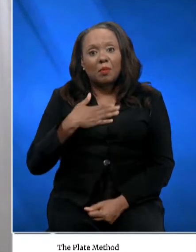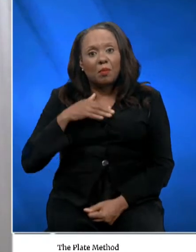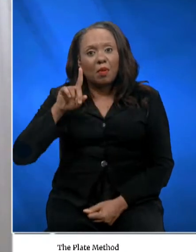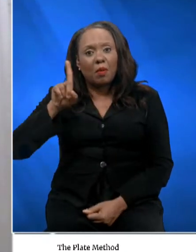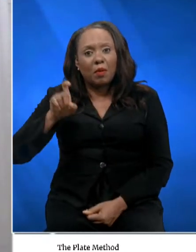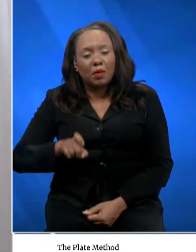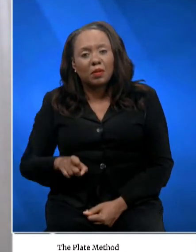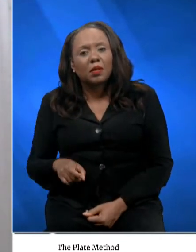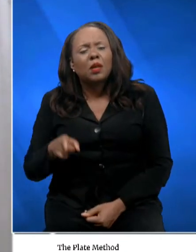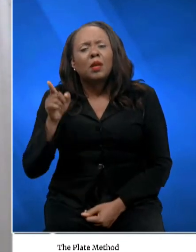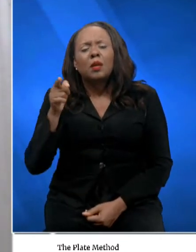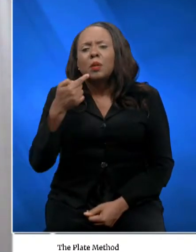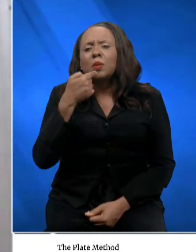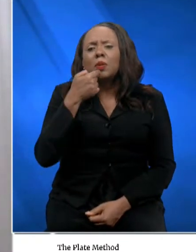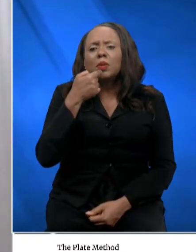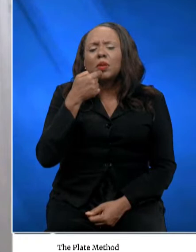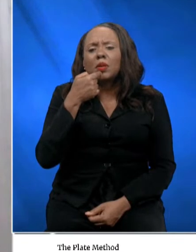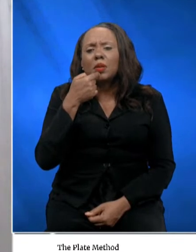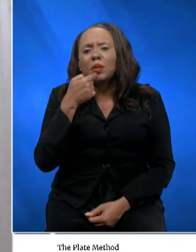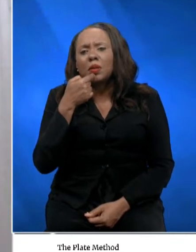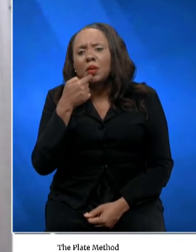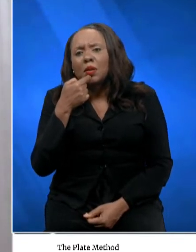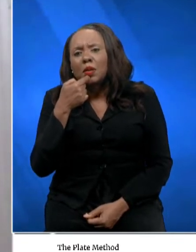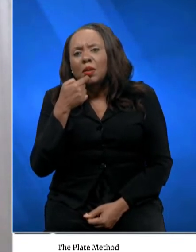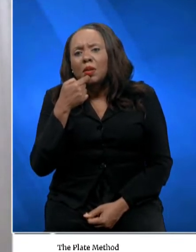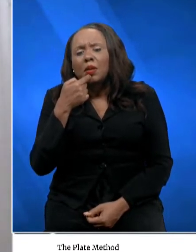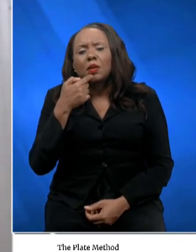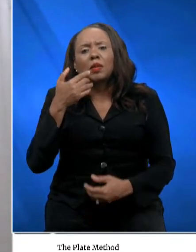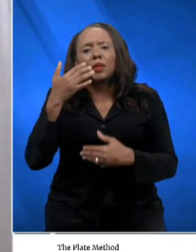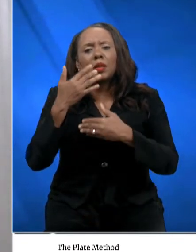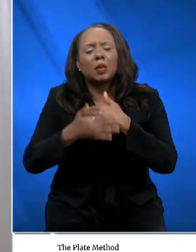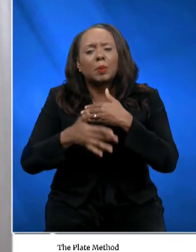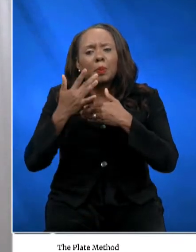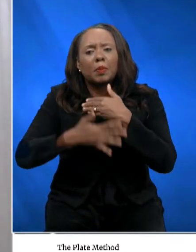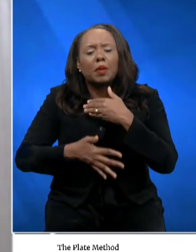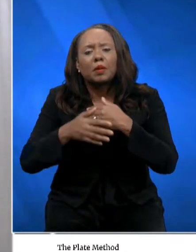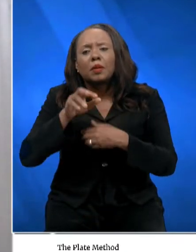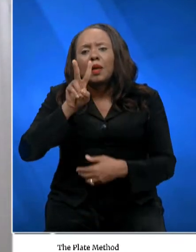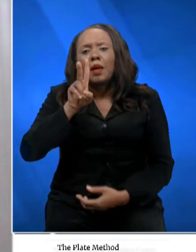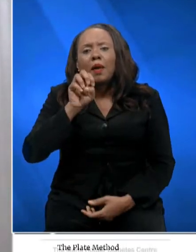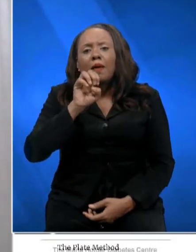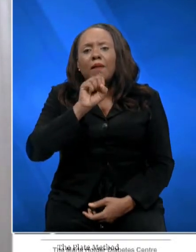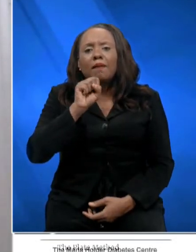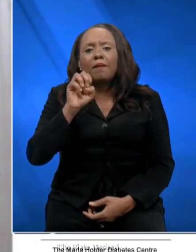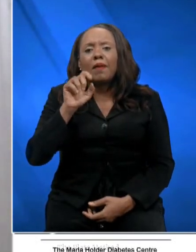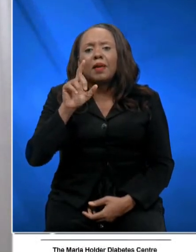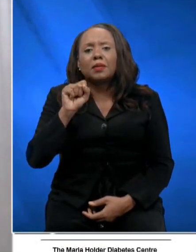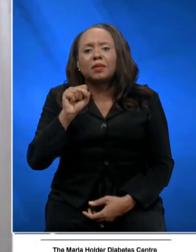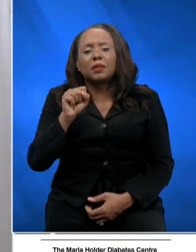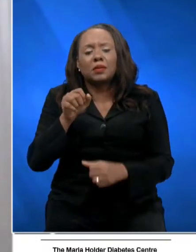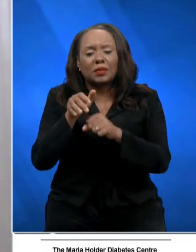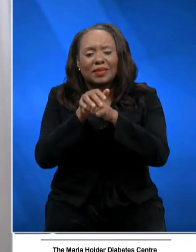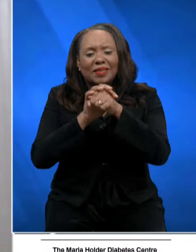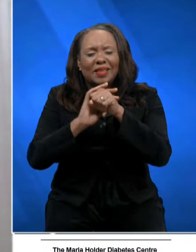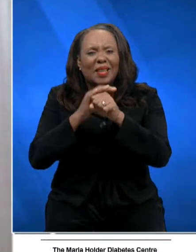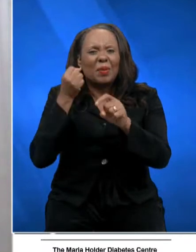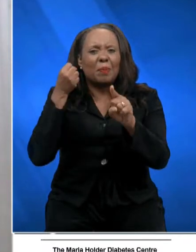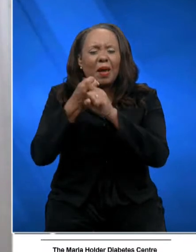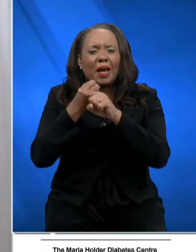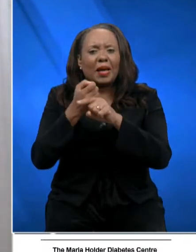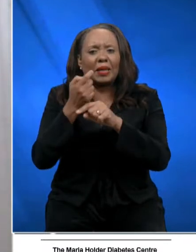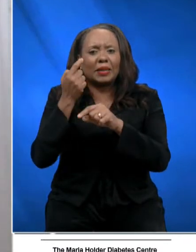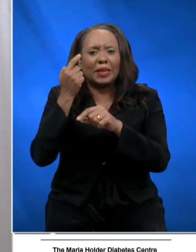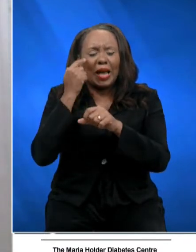there, as a diabetic, is there anything that can happen that can reverse that, or how can